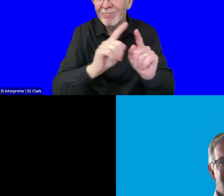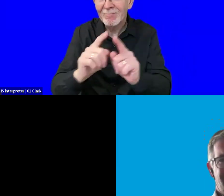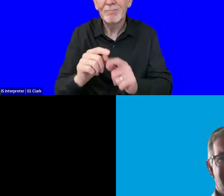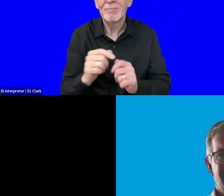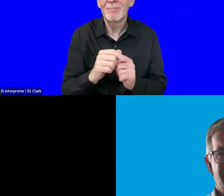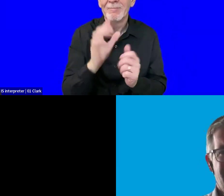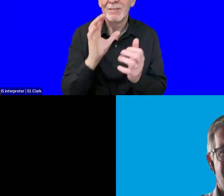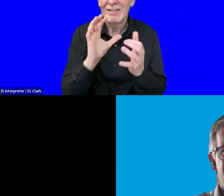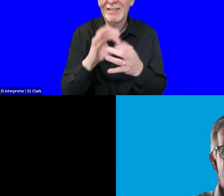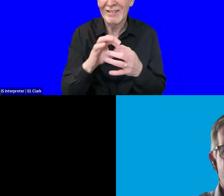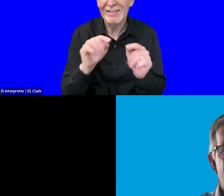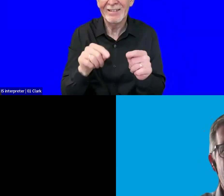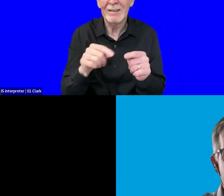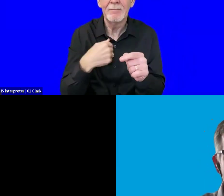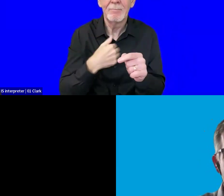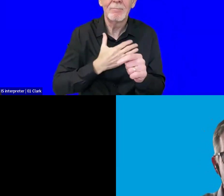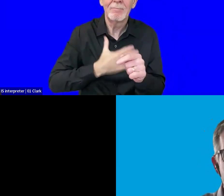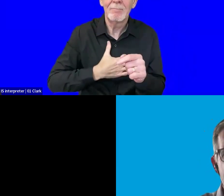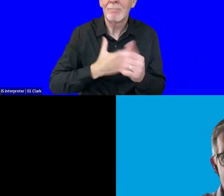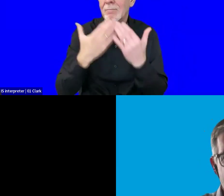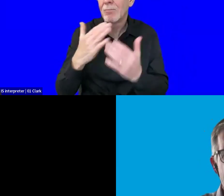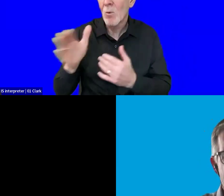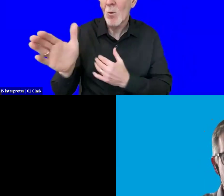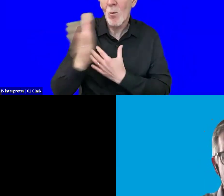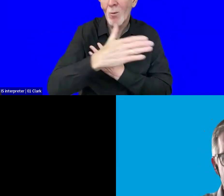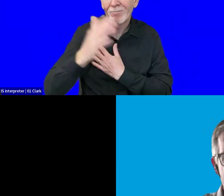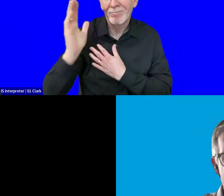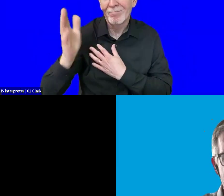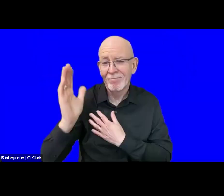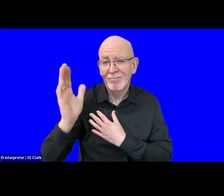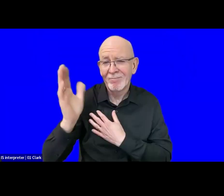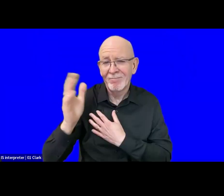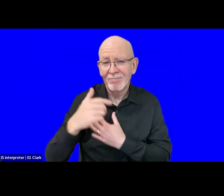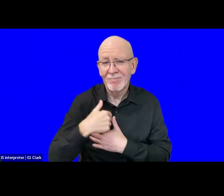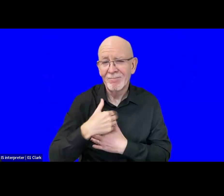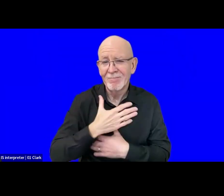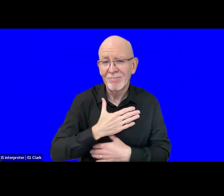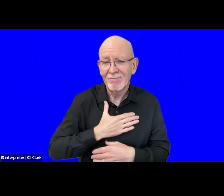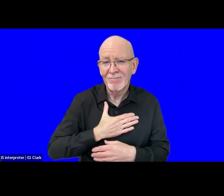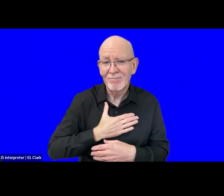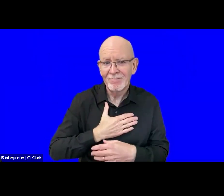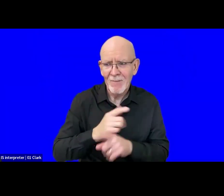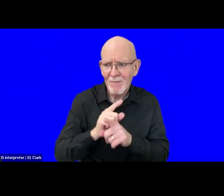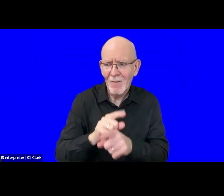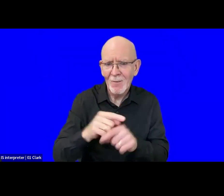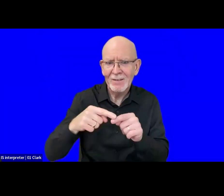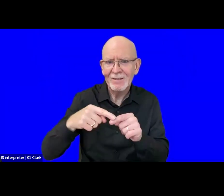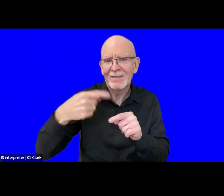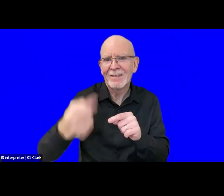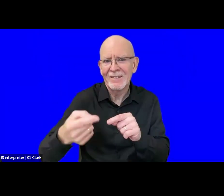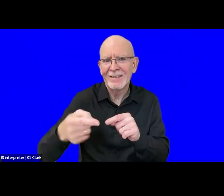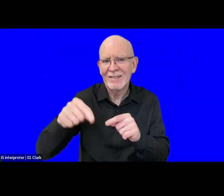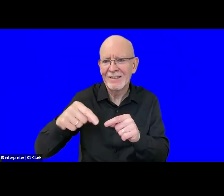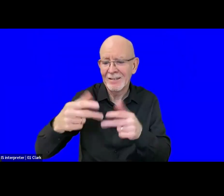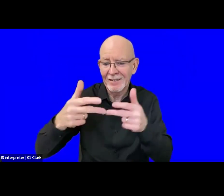follow next stage of these webinars. Mainly in 6th June, we will have the very important discussion on